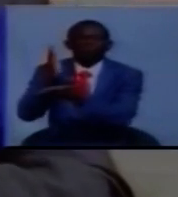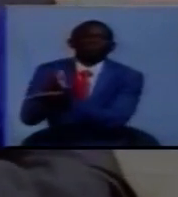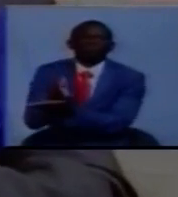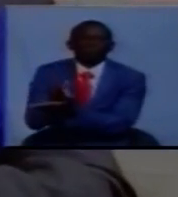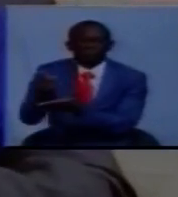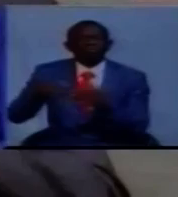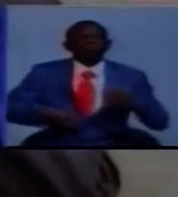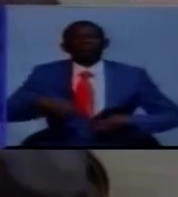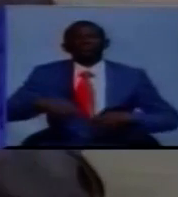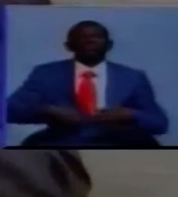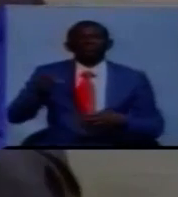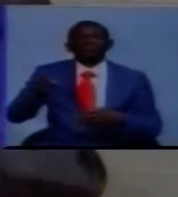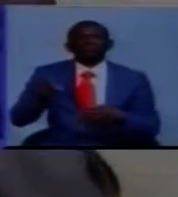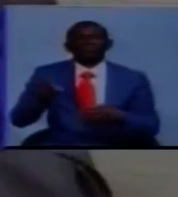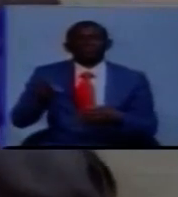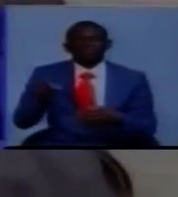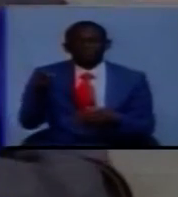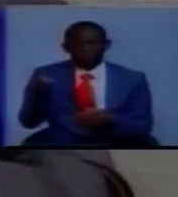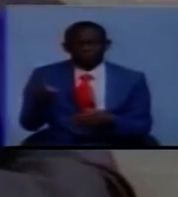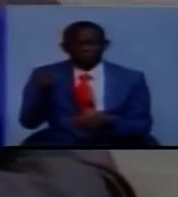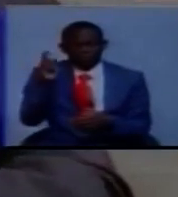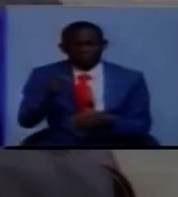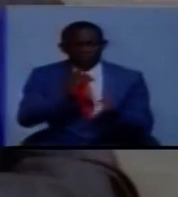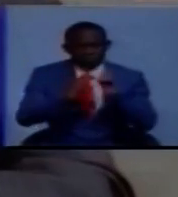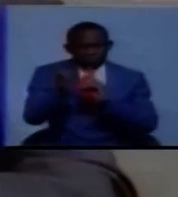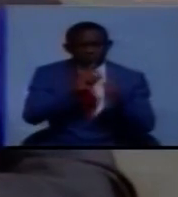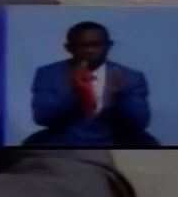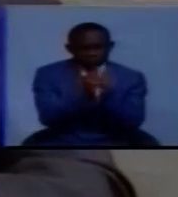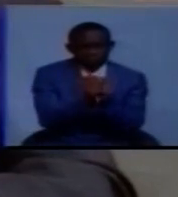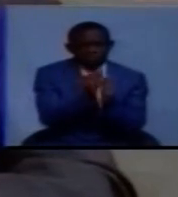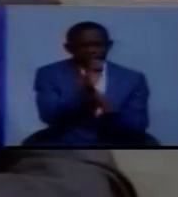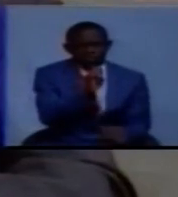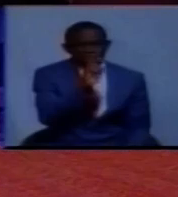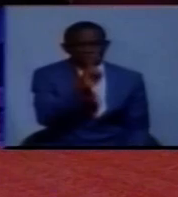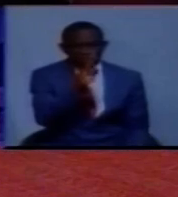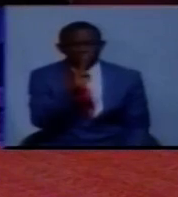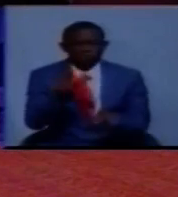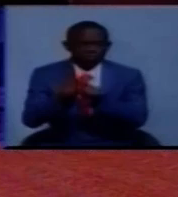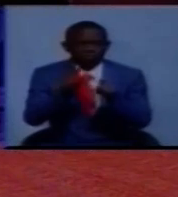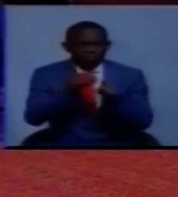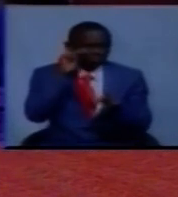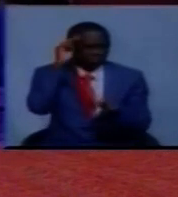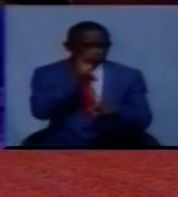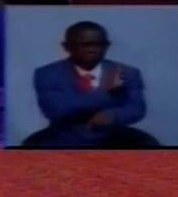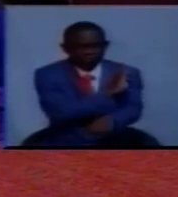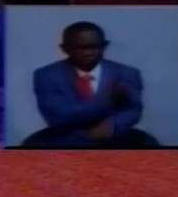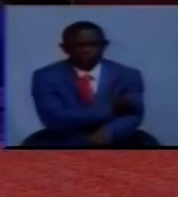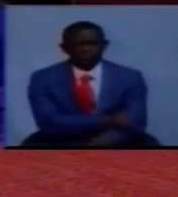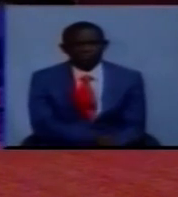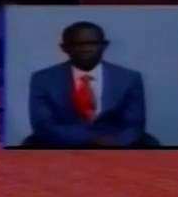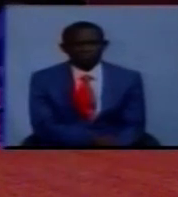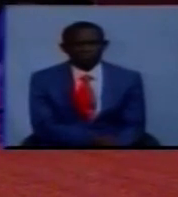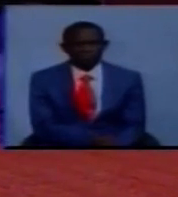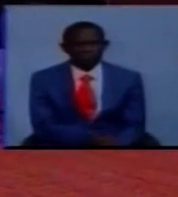of some other reason, so which they need to discuss with the ERB and the Ministry of Energy. And what are the concerns for the drivers, really? The concerns, poor